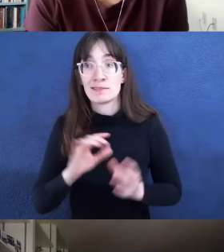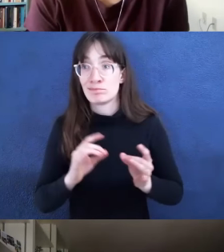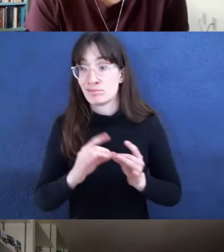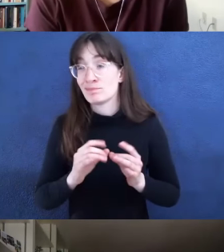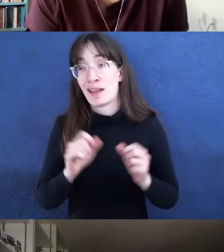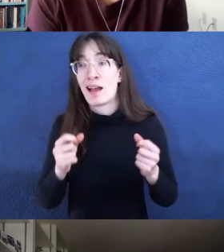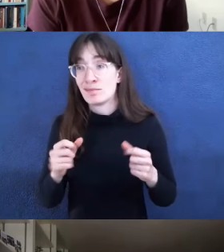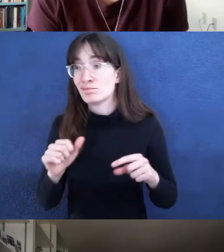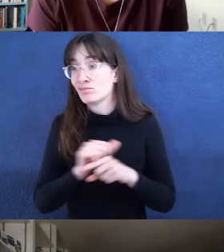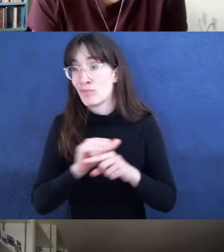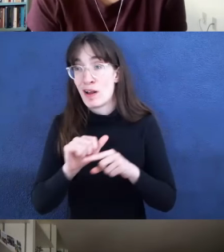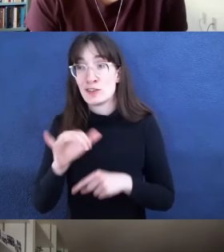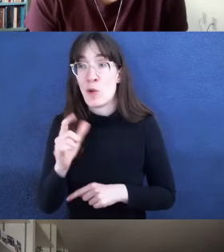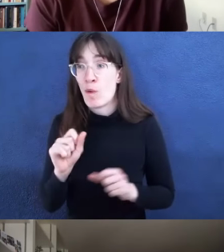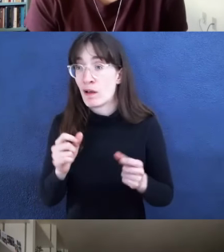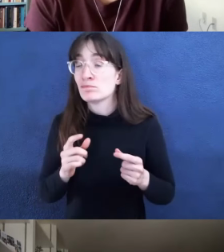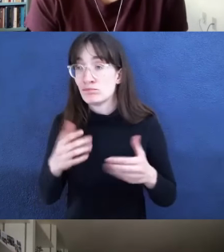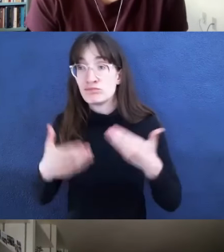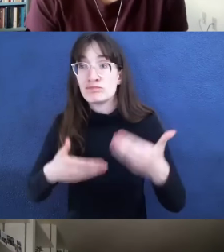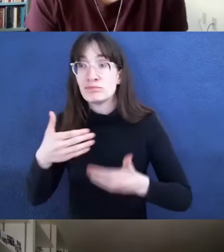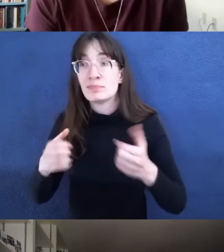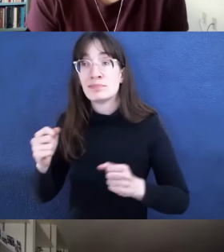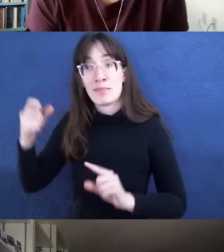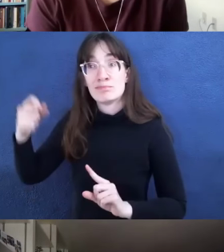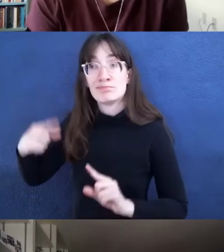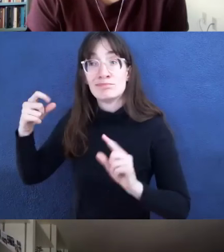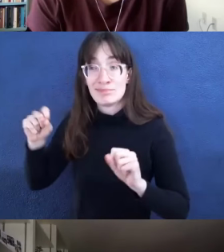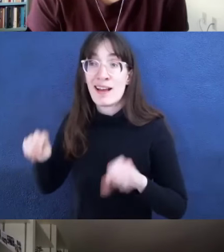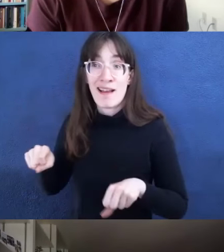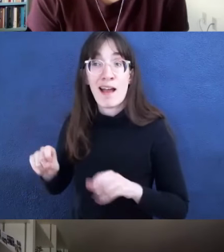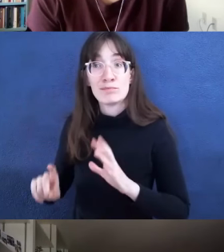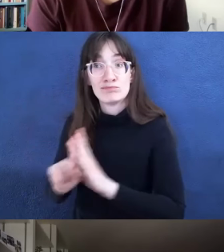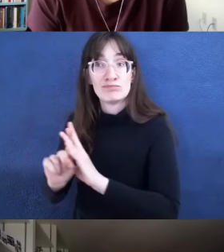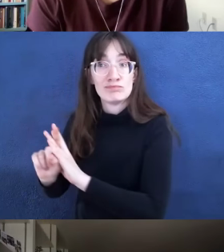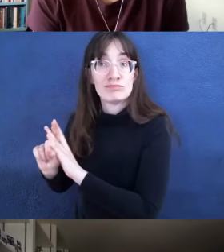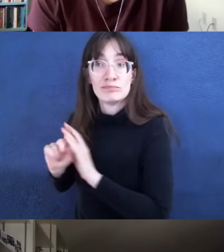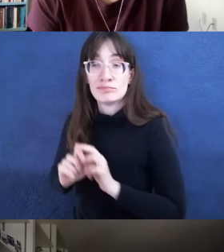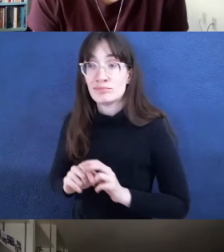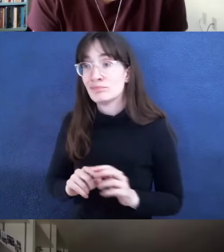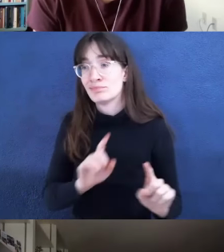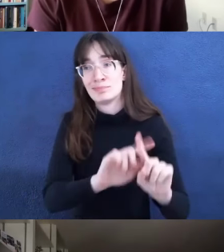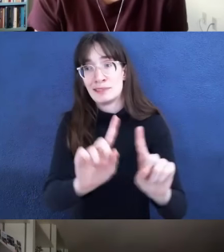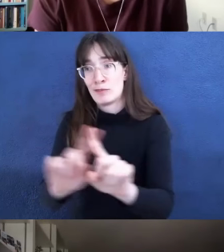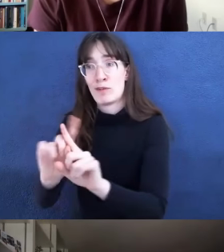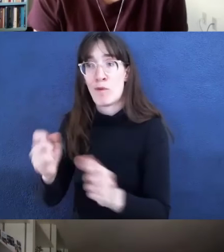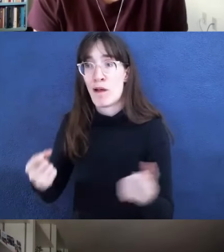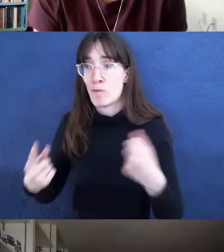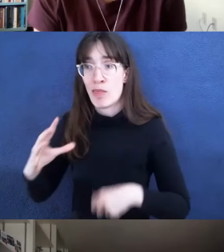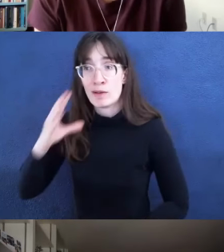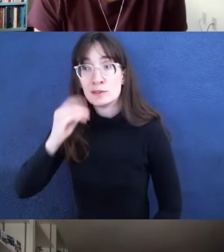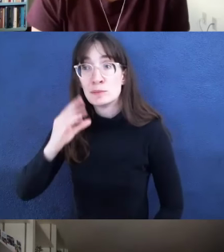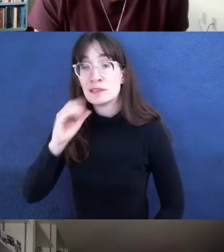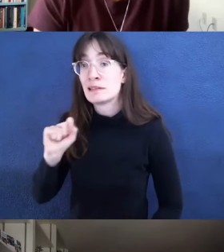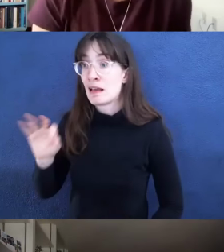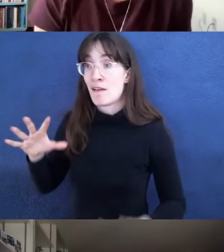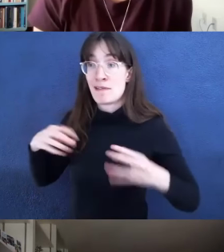during the yoga practice, and that's something that it'll be different for everyone. So if acceptance is something that has been useful for you